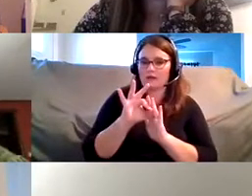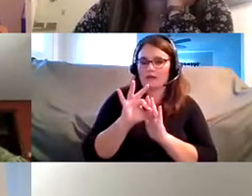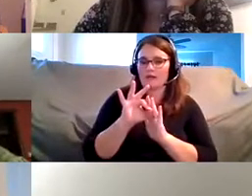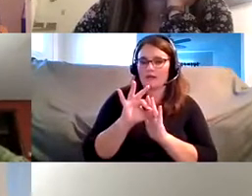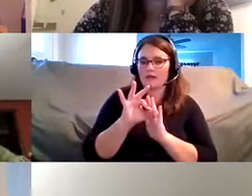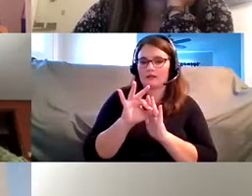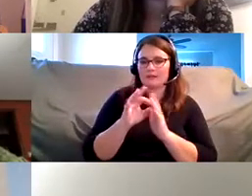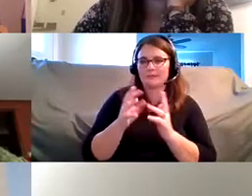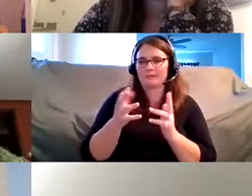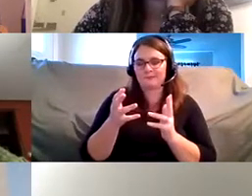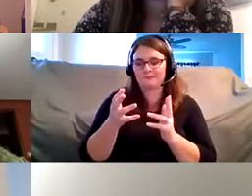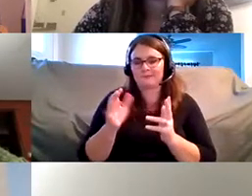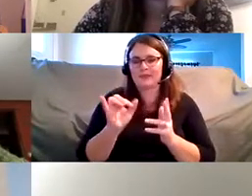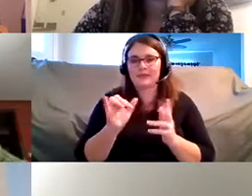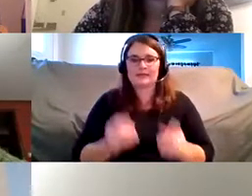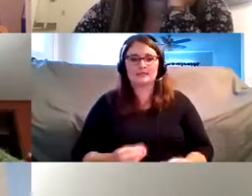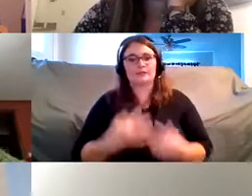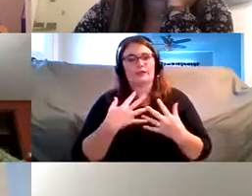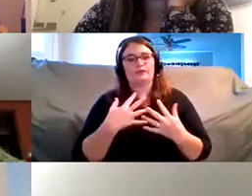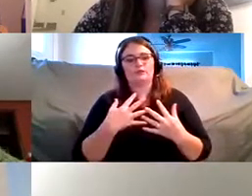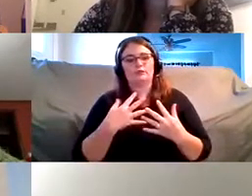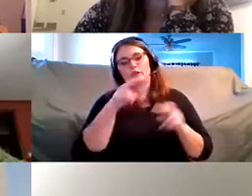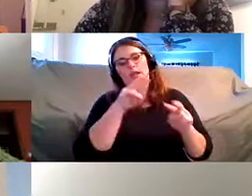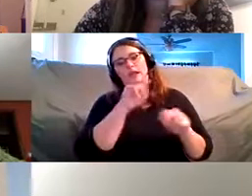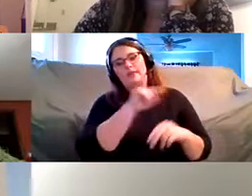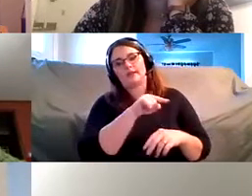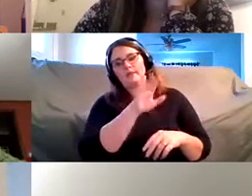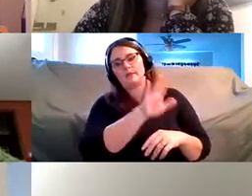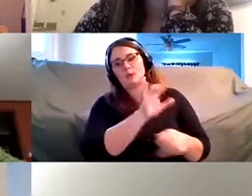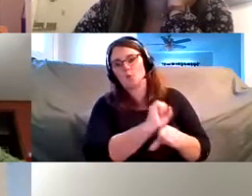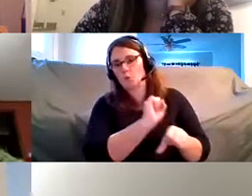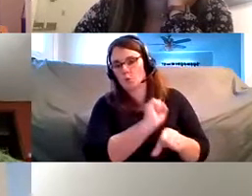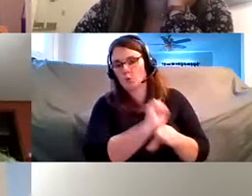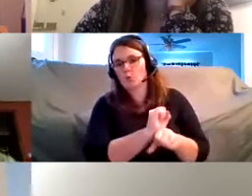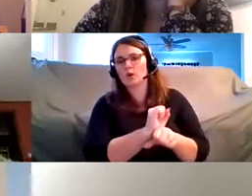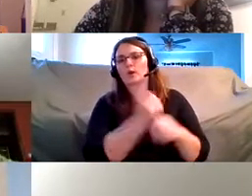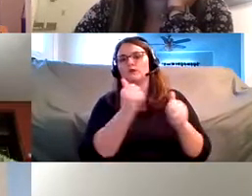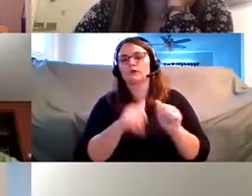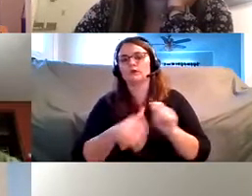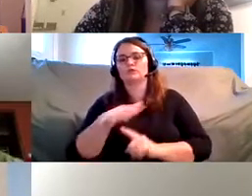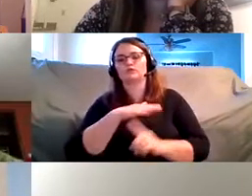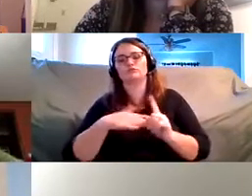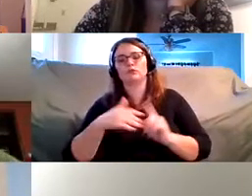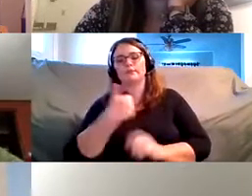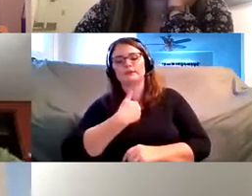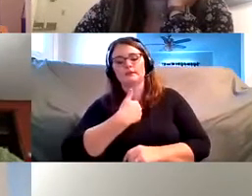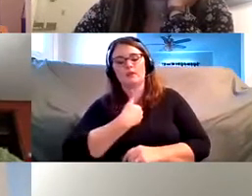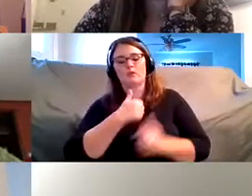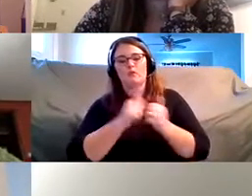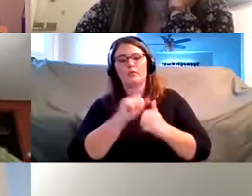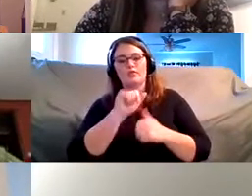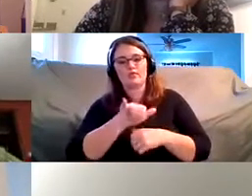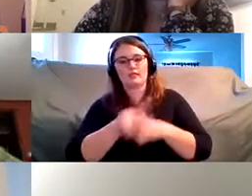almost inspiration in looking at them at their work, and I try to surround myself by this type of people because